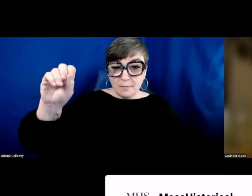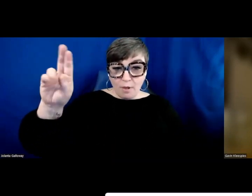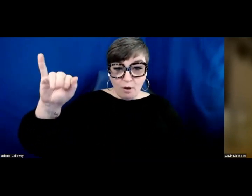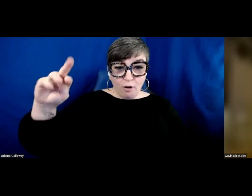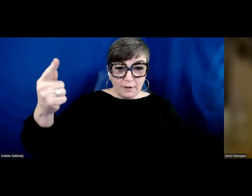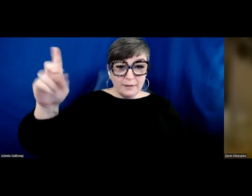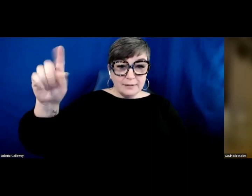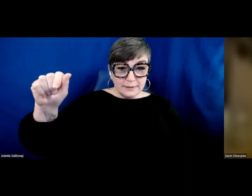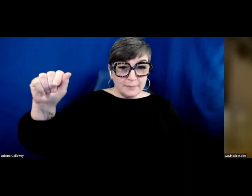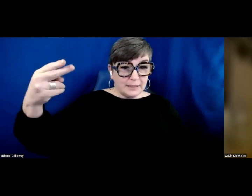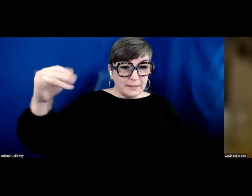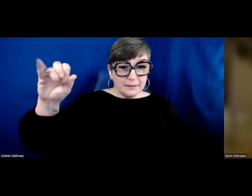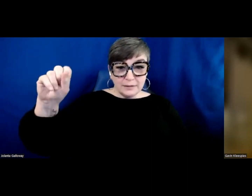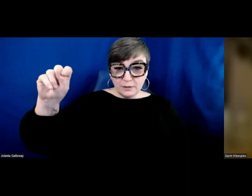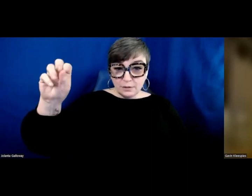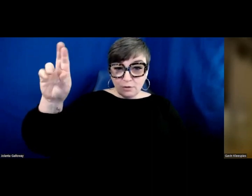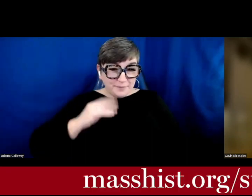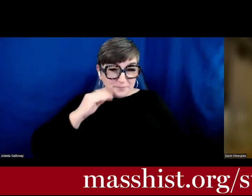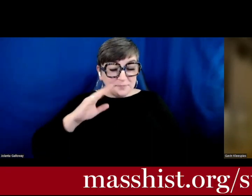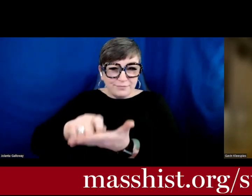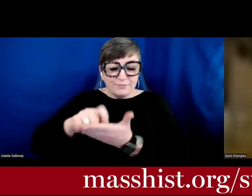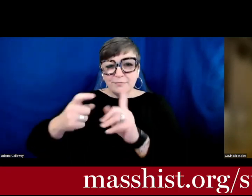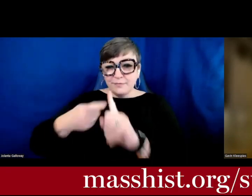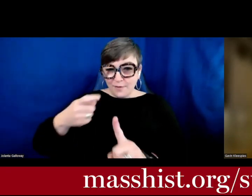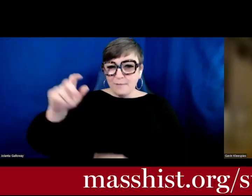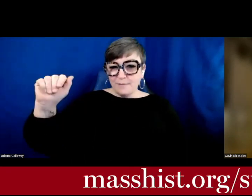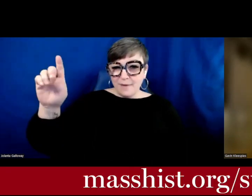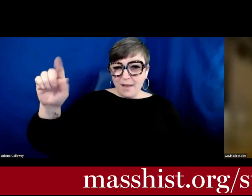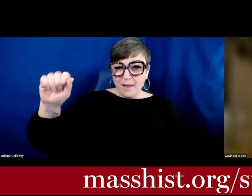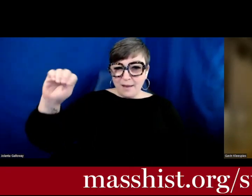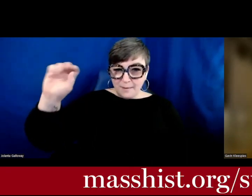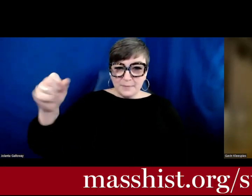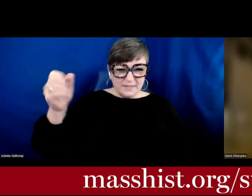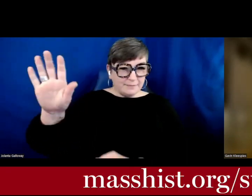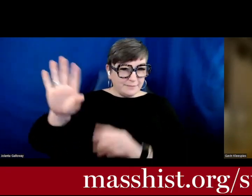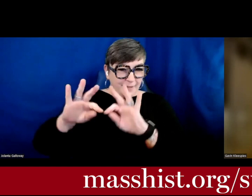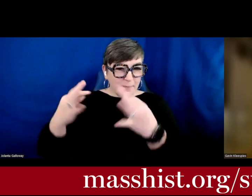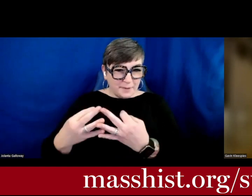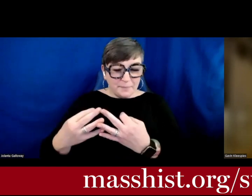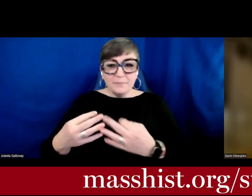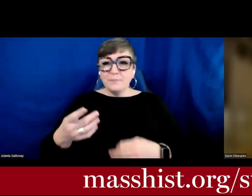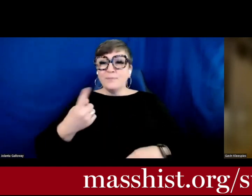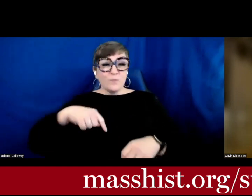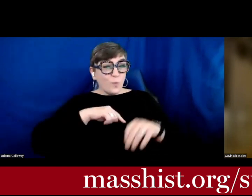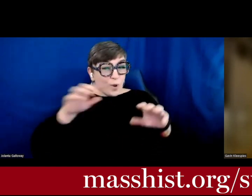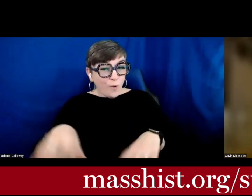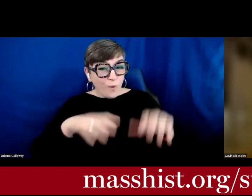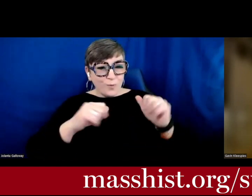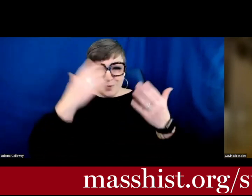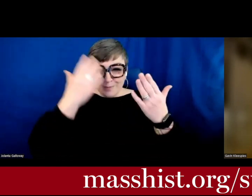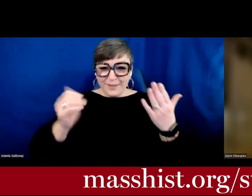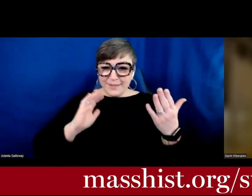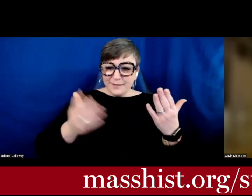um it's been a great experience we're only able to host these programs um thanks to the support of our members and donors